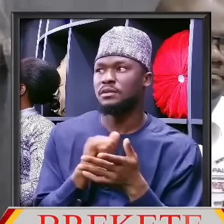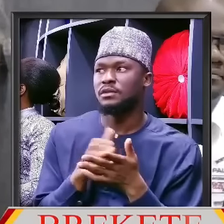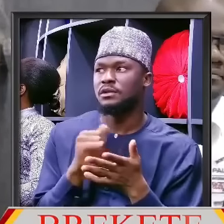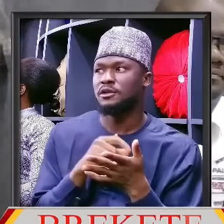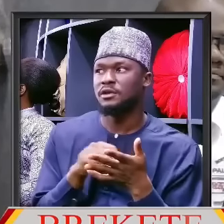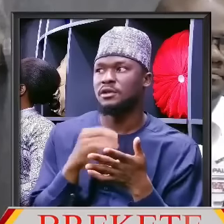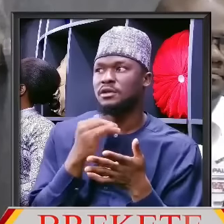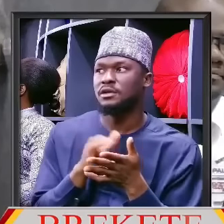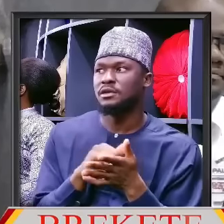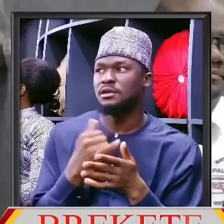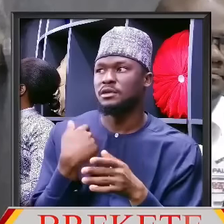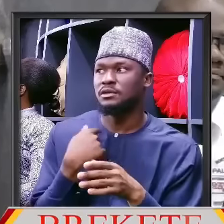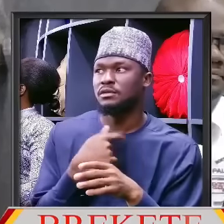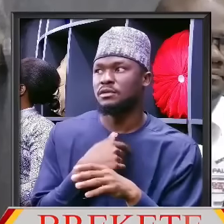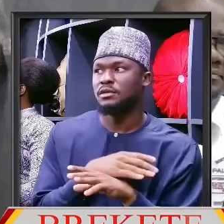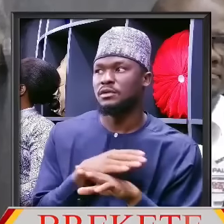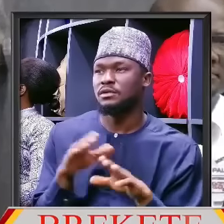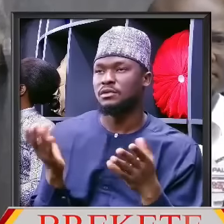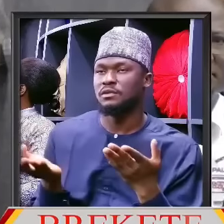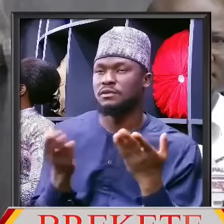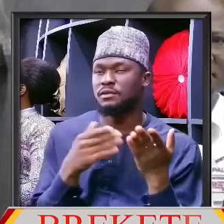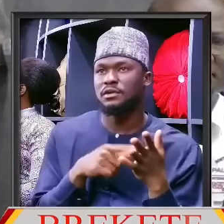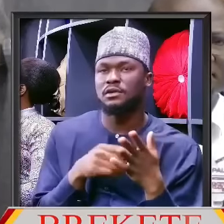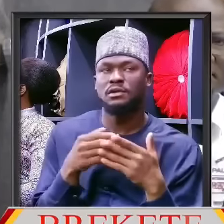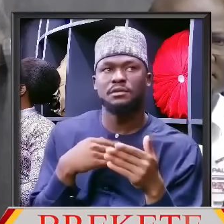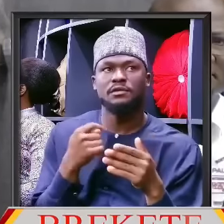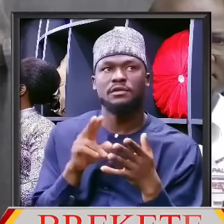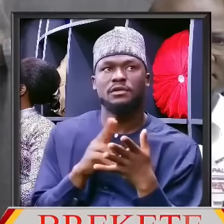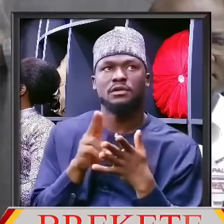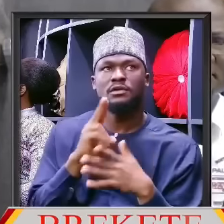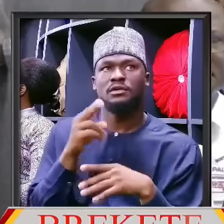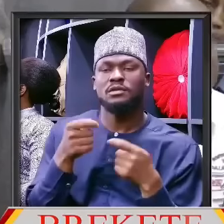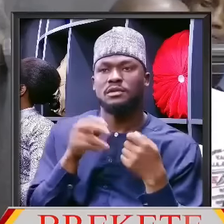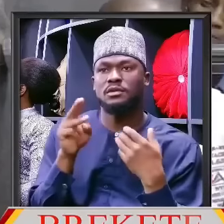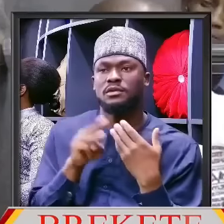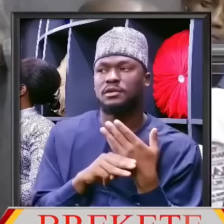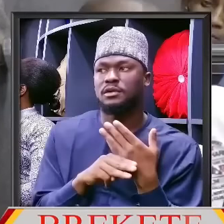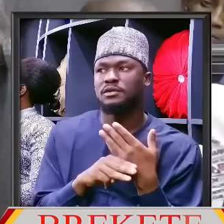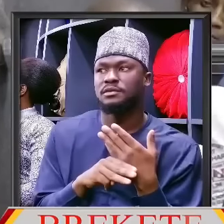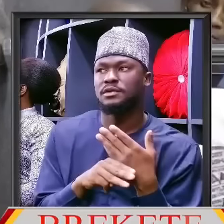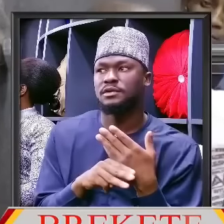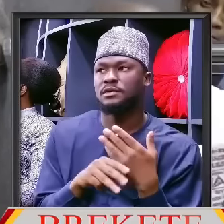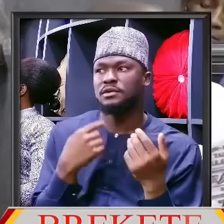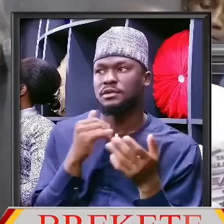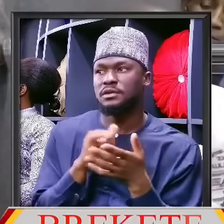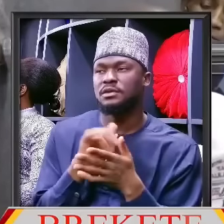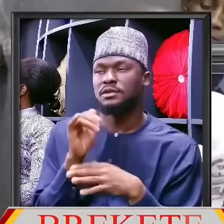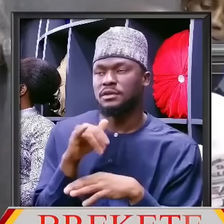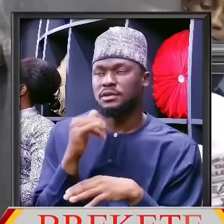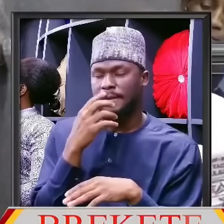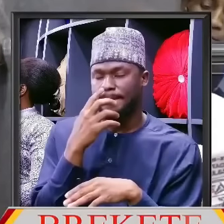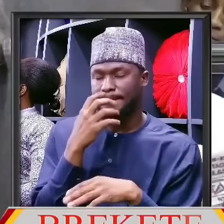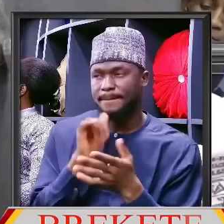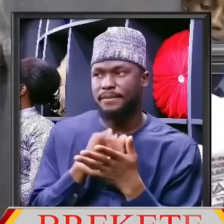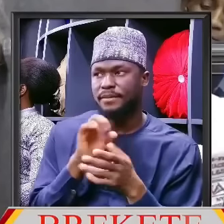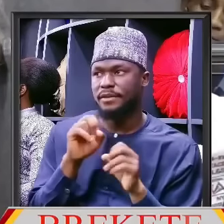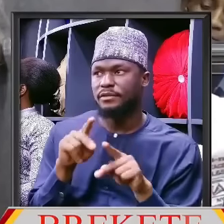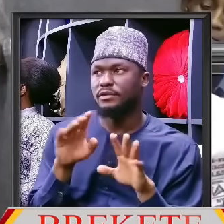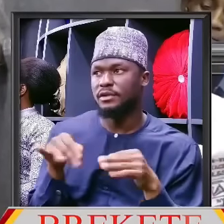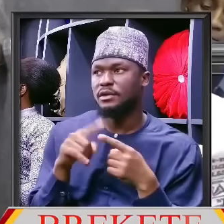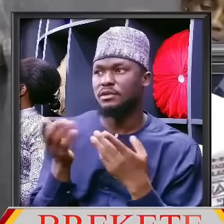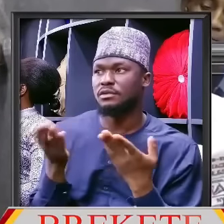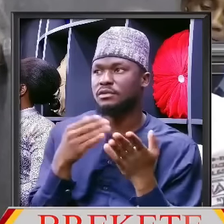say, when I don't bring this thing before the university management, they say, yes, that is okay. How do they bring